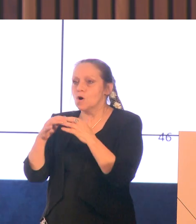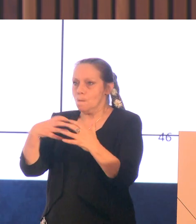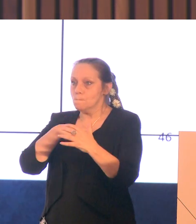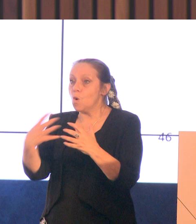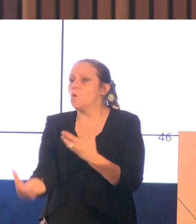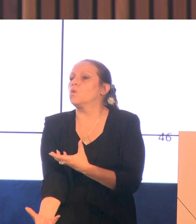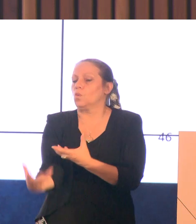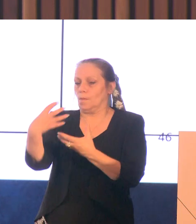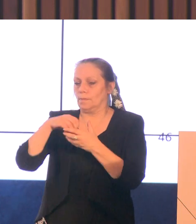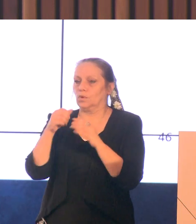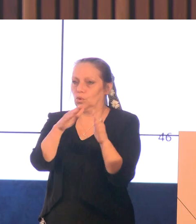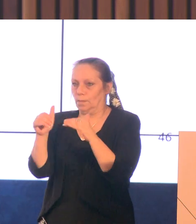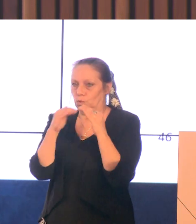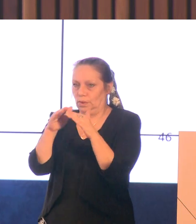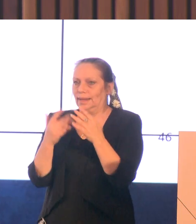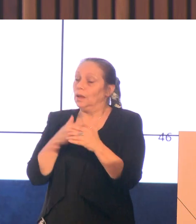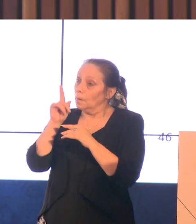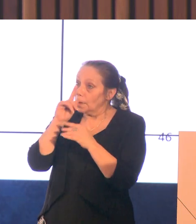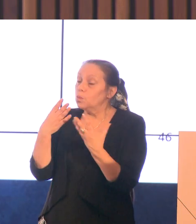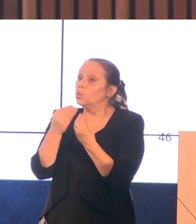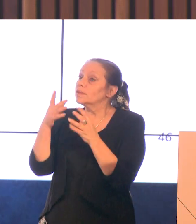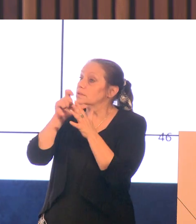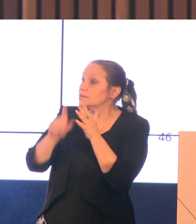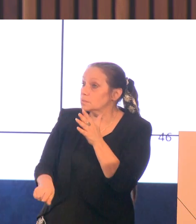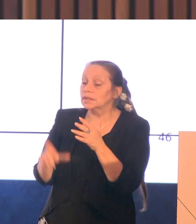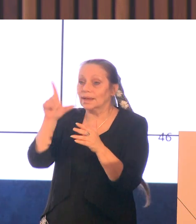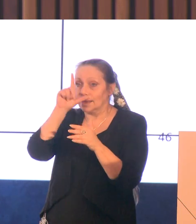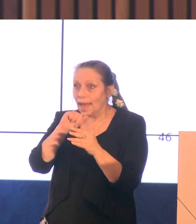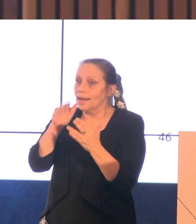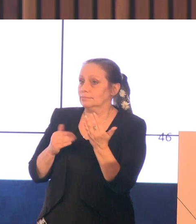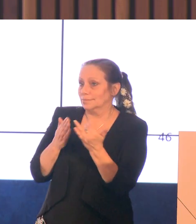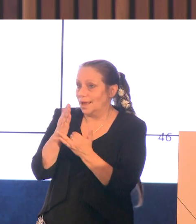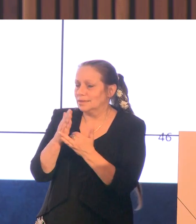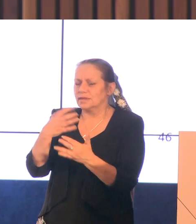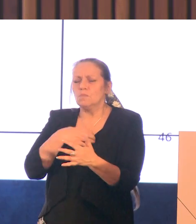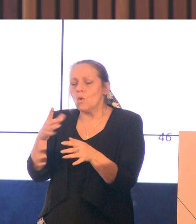inclusive community where people with disabilities have access,